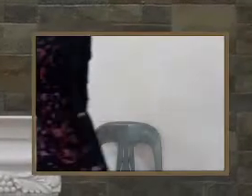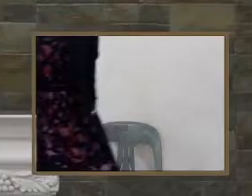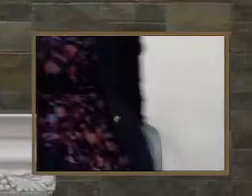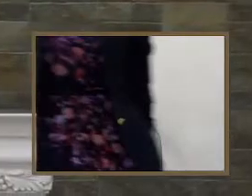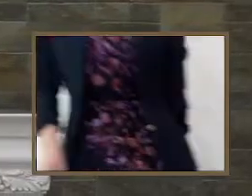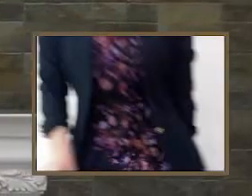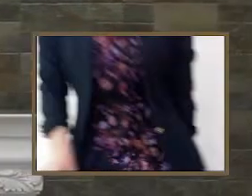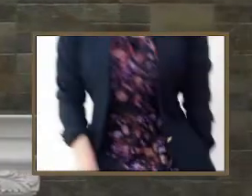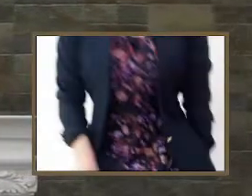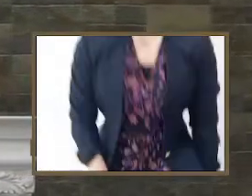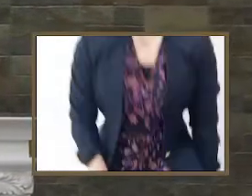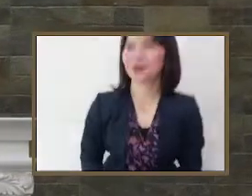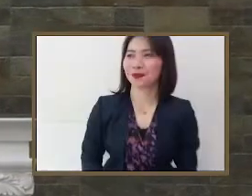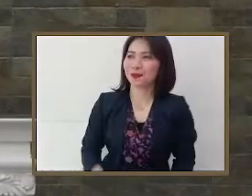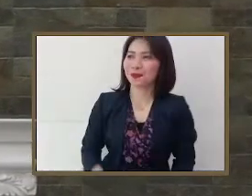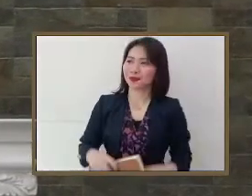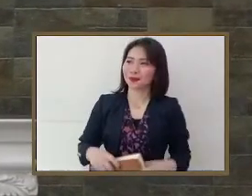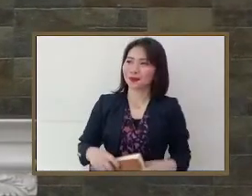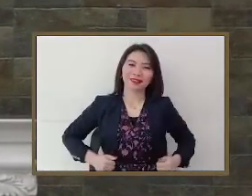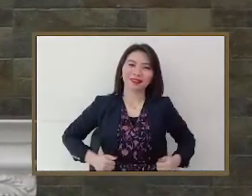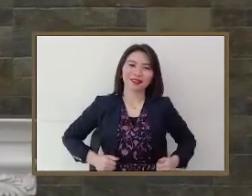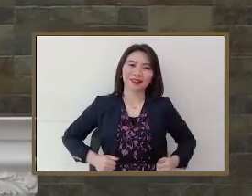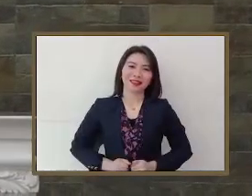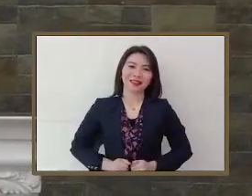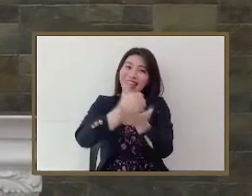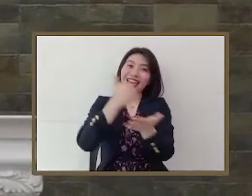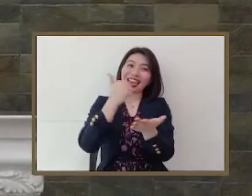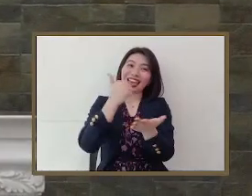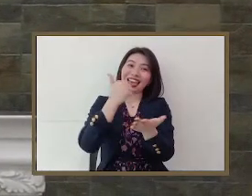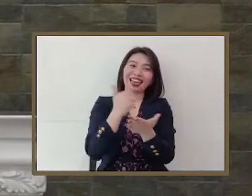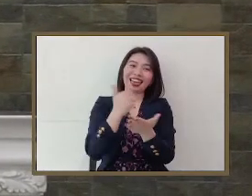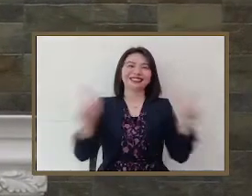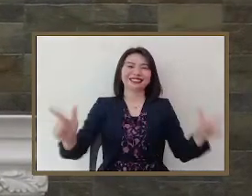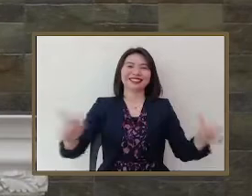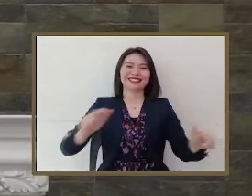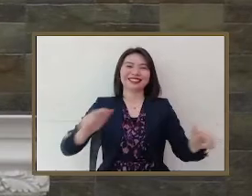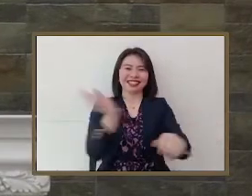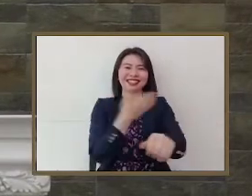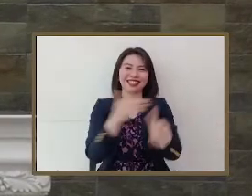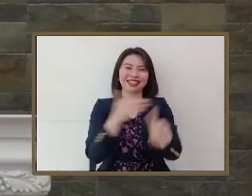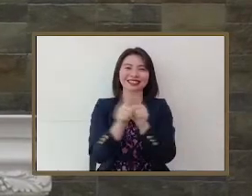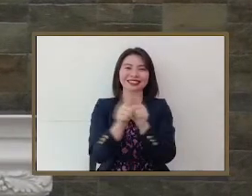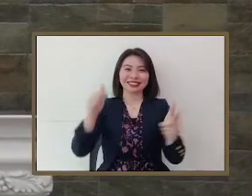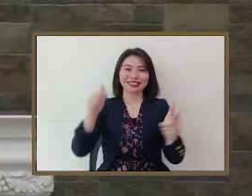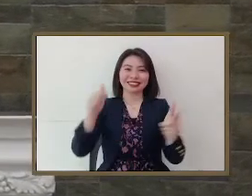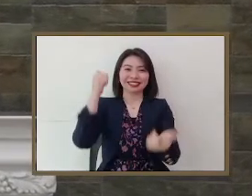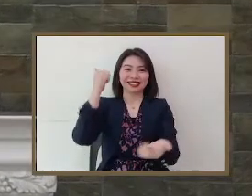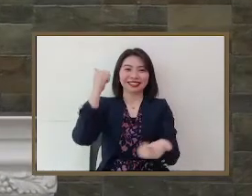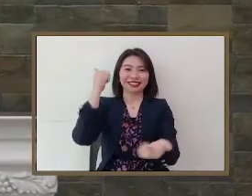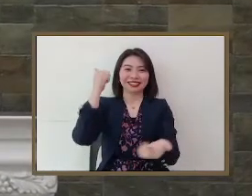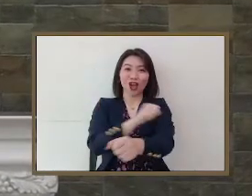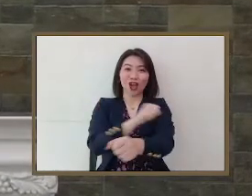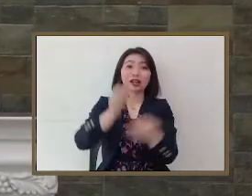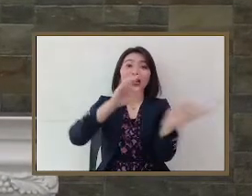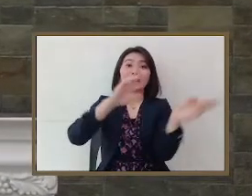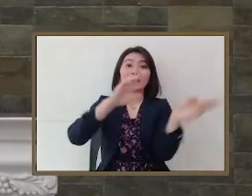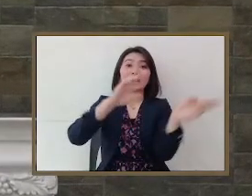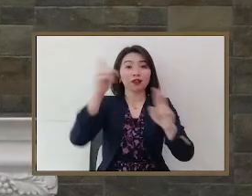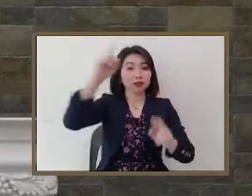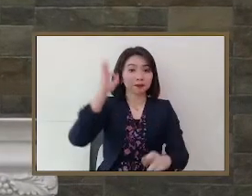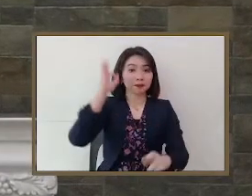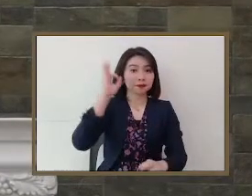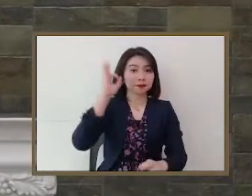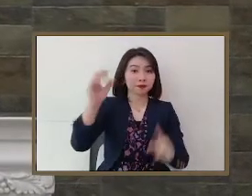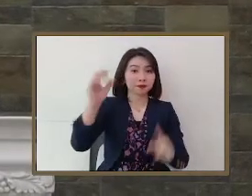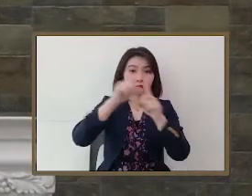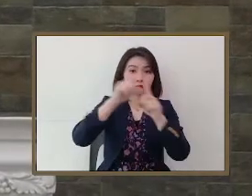And all right, great singing, great song. And I hope you're ready for the preaching of the Word of God,